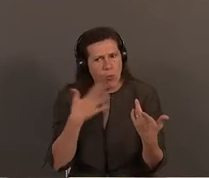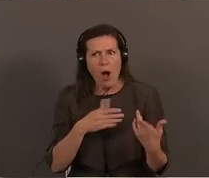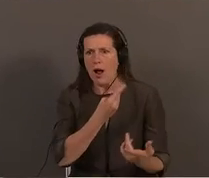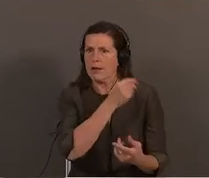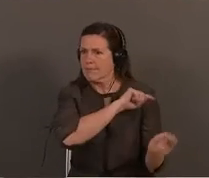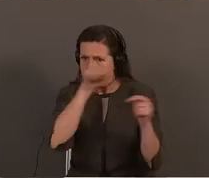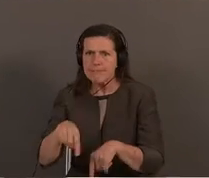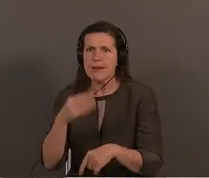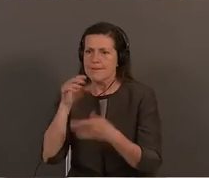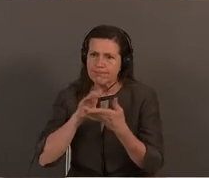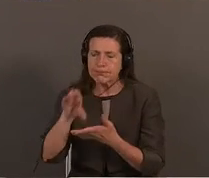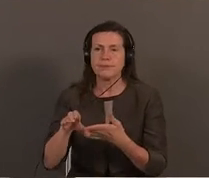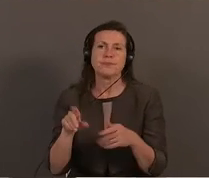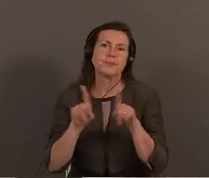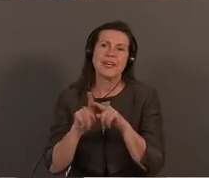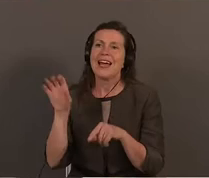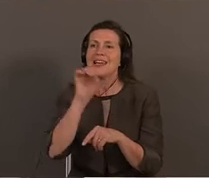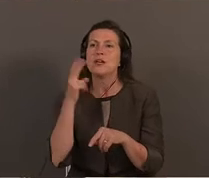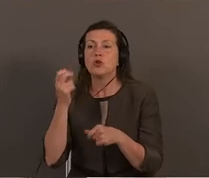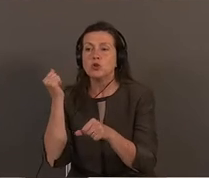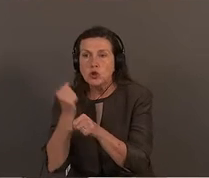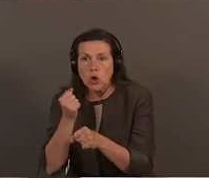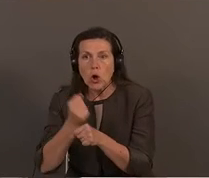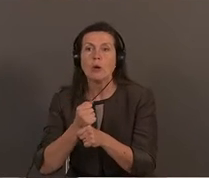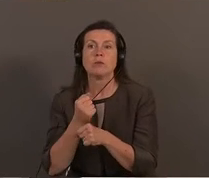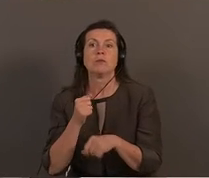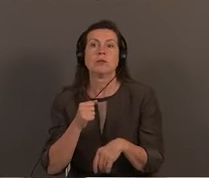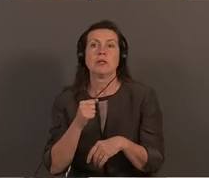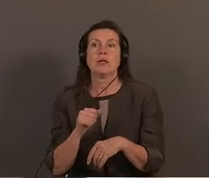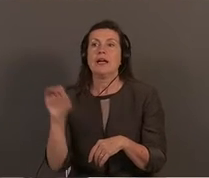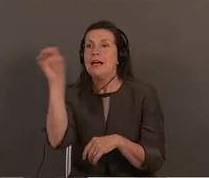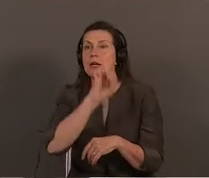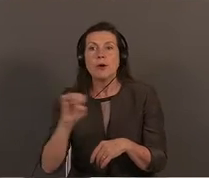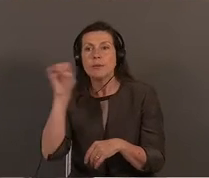with European jobs, so to speak, and European added value?